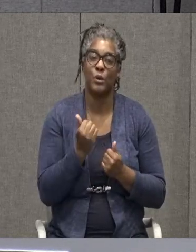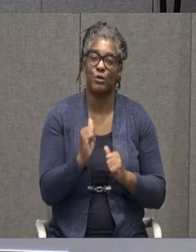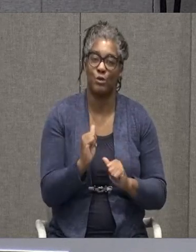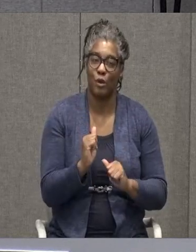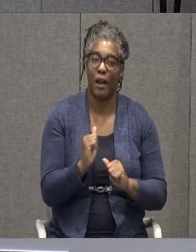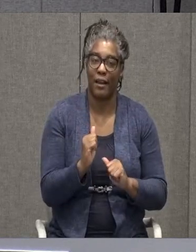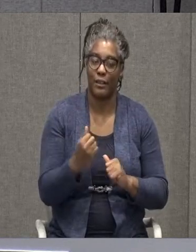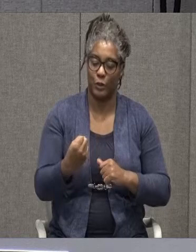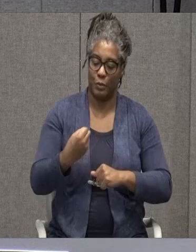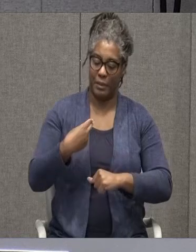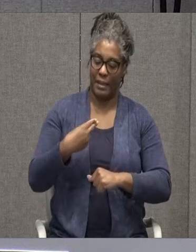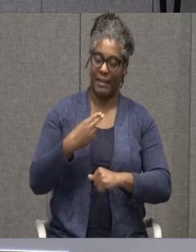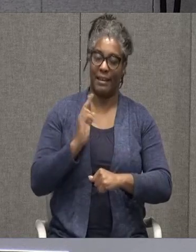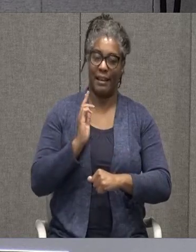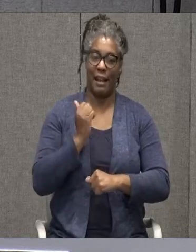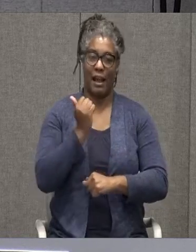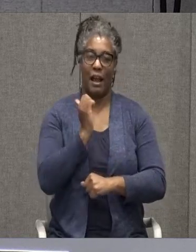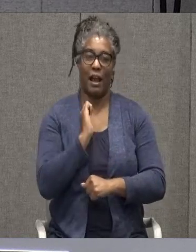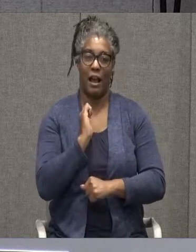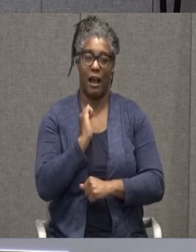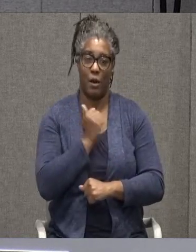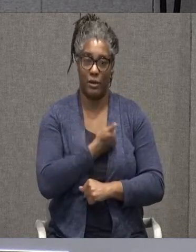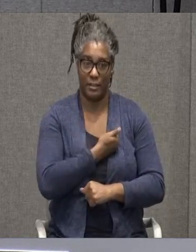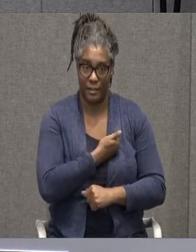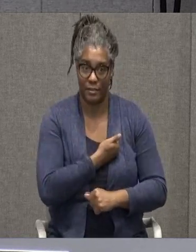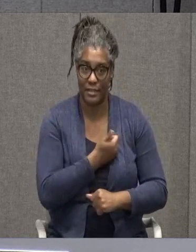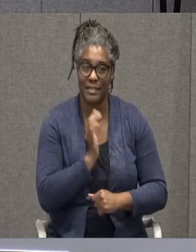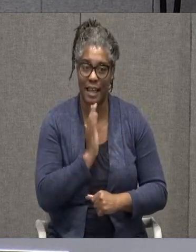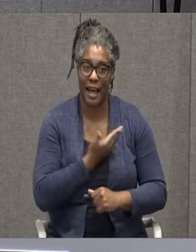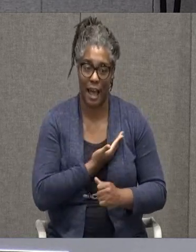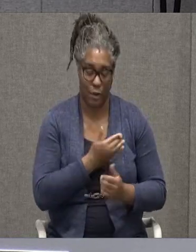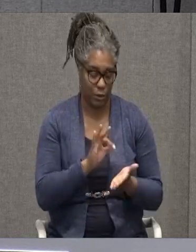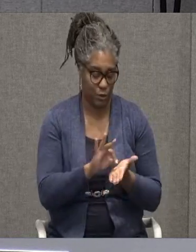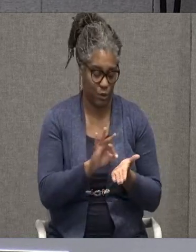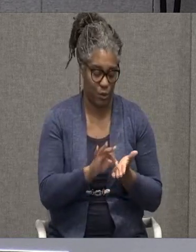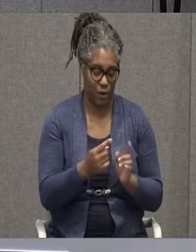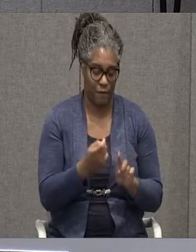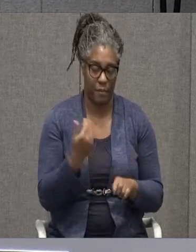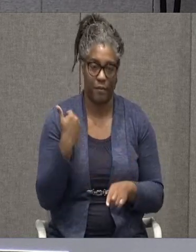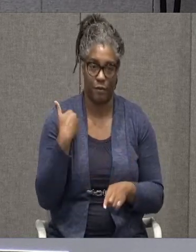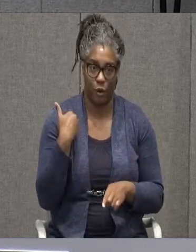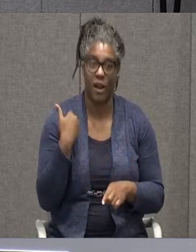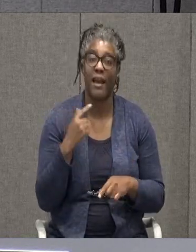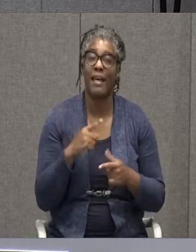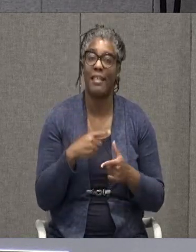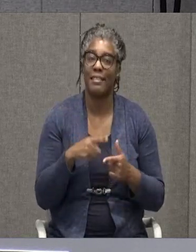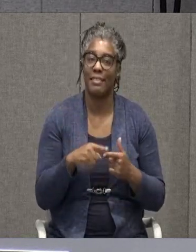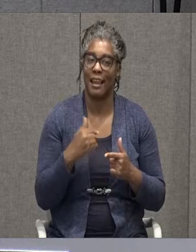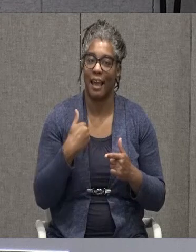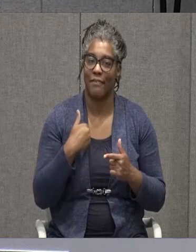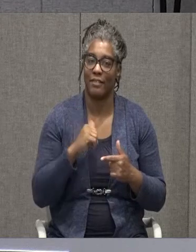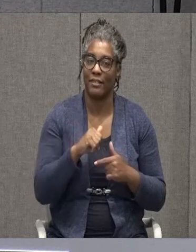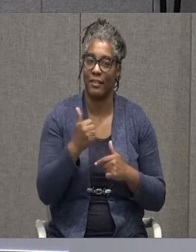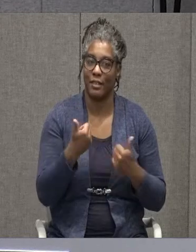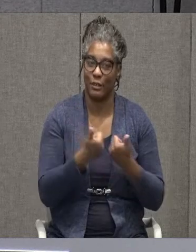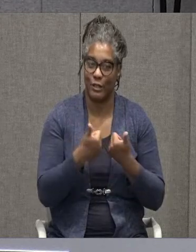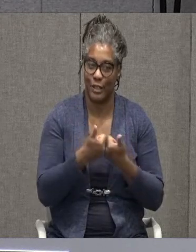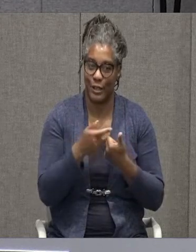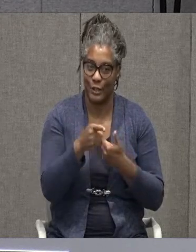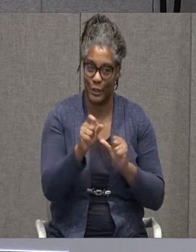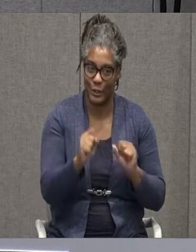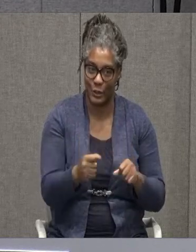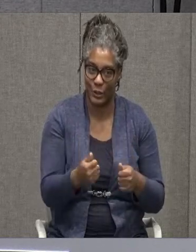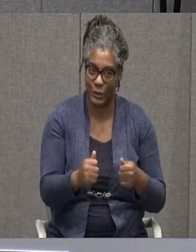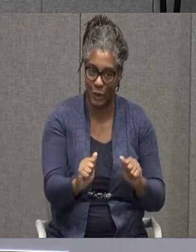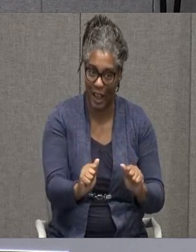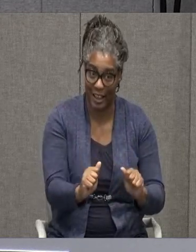before, and then I'll have another challenge that we can try. So you ready, Ms. Hornbeck? Yep, I'm ready. Let's do